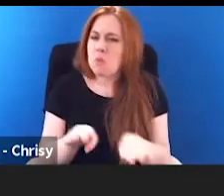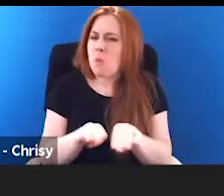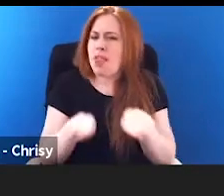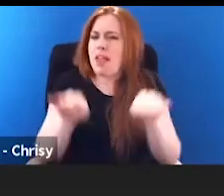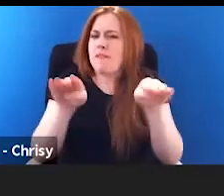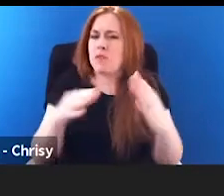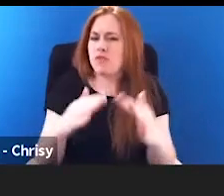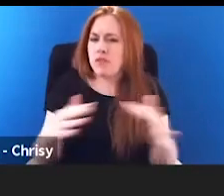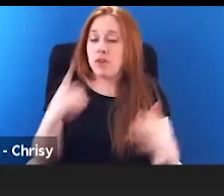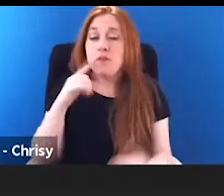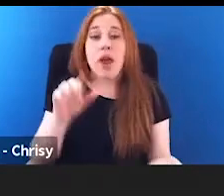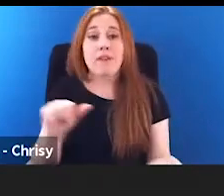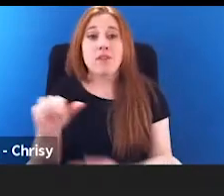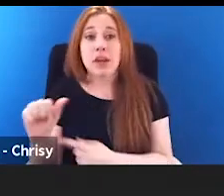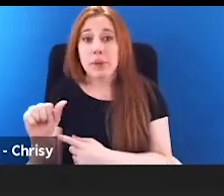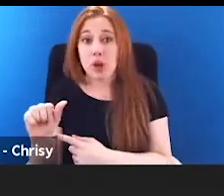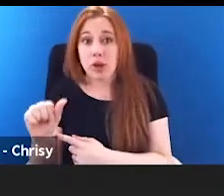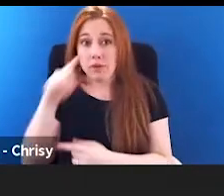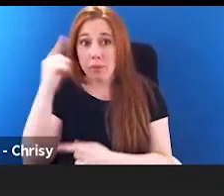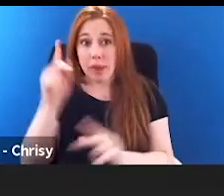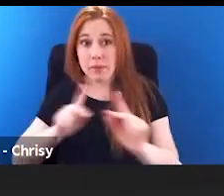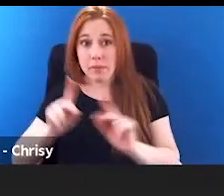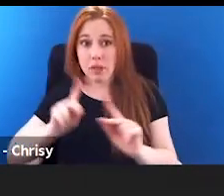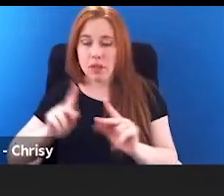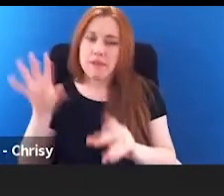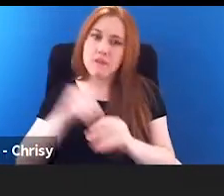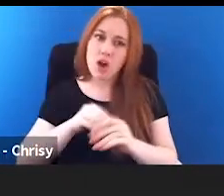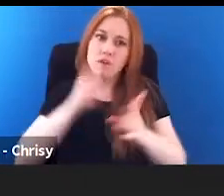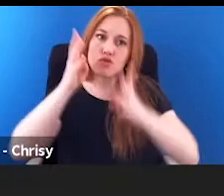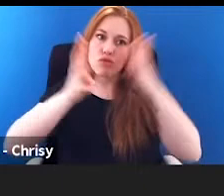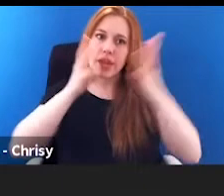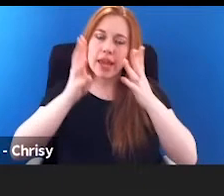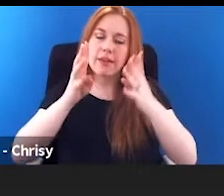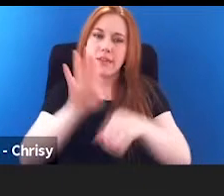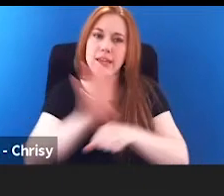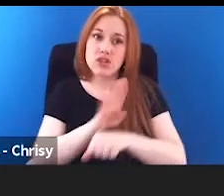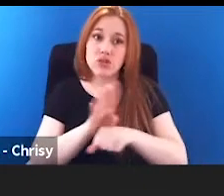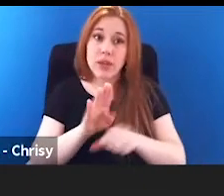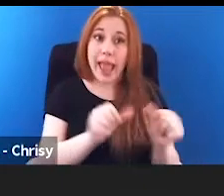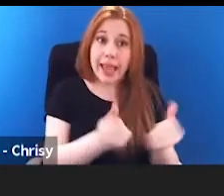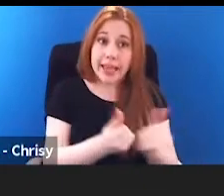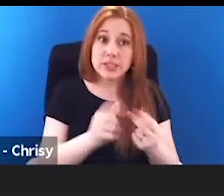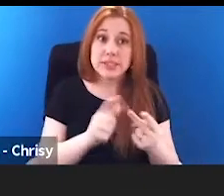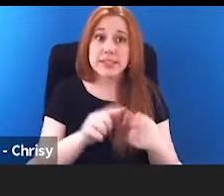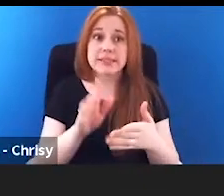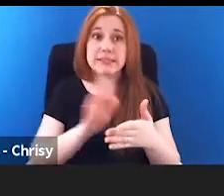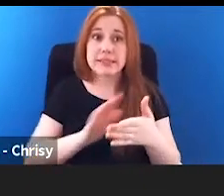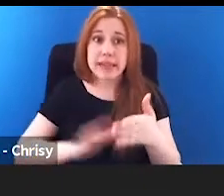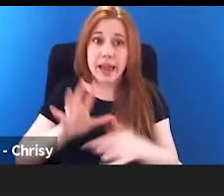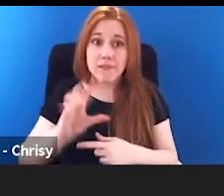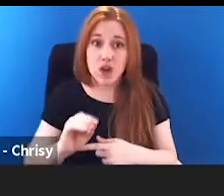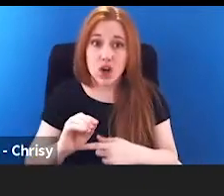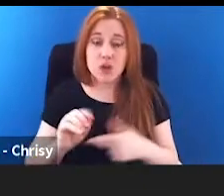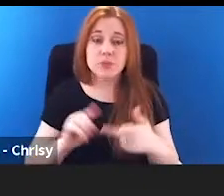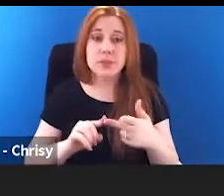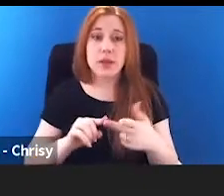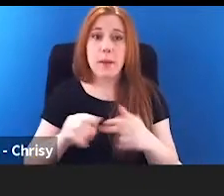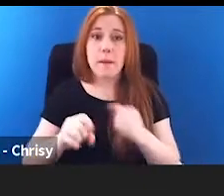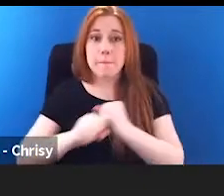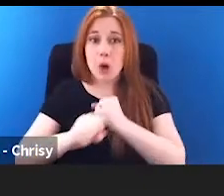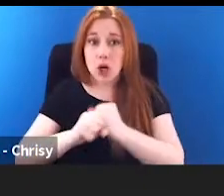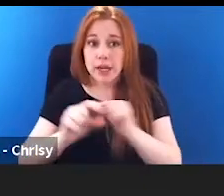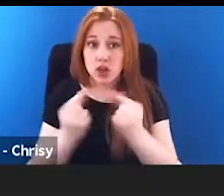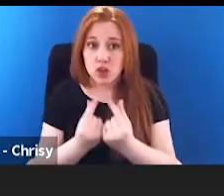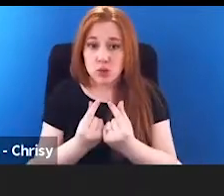for African Americans is found in the creative industry? We're talking agencies, we're talking design firms, as well as marketing groups. You got